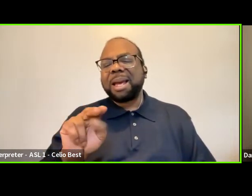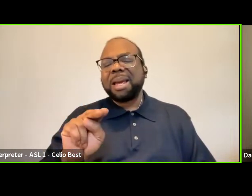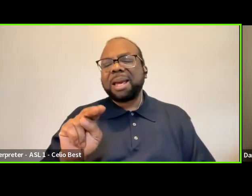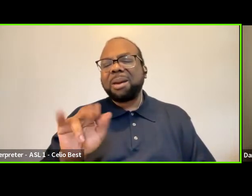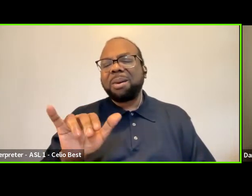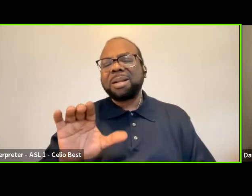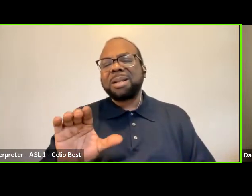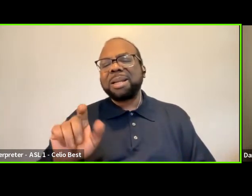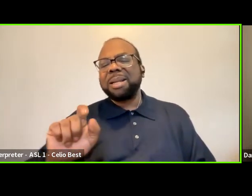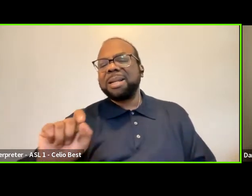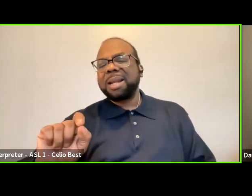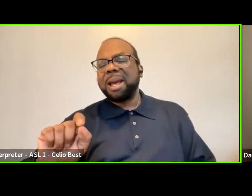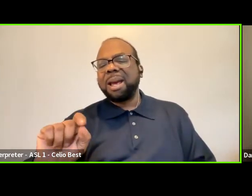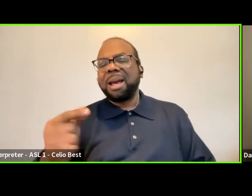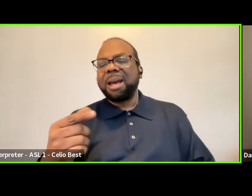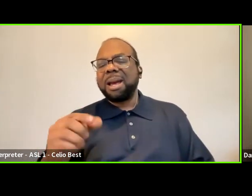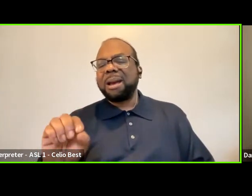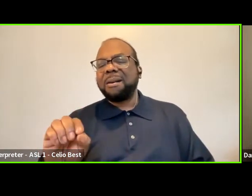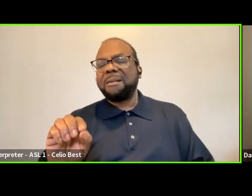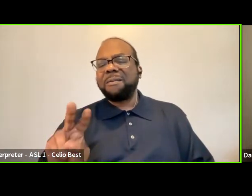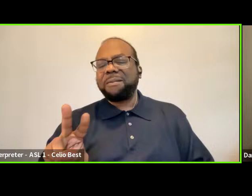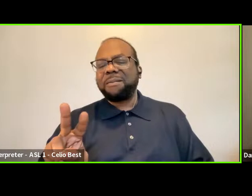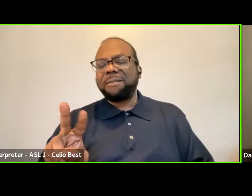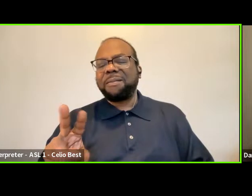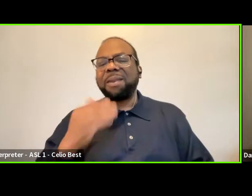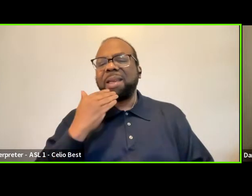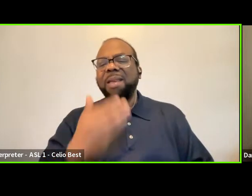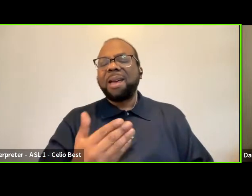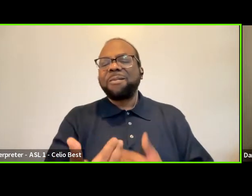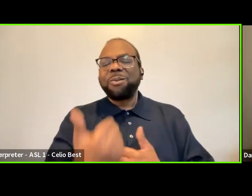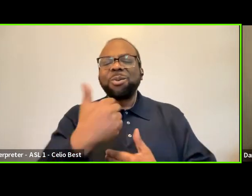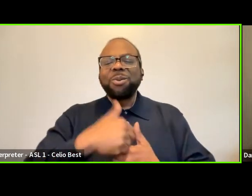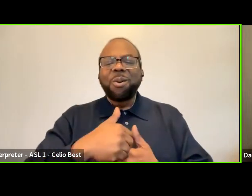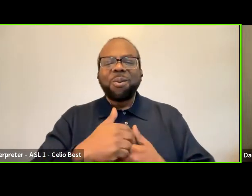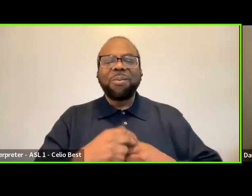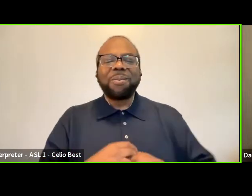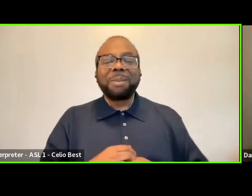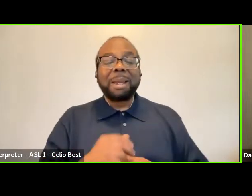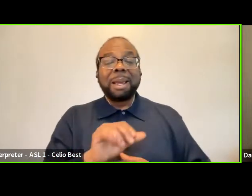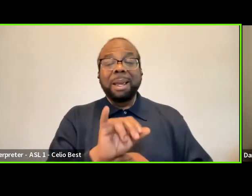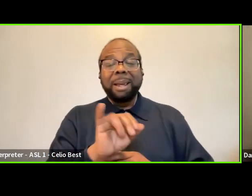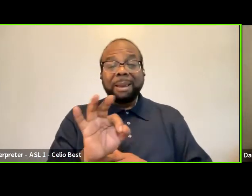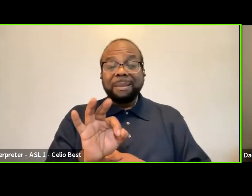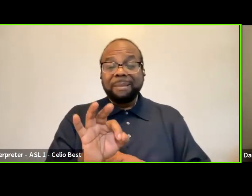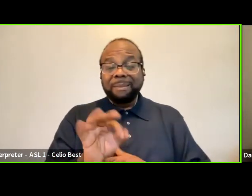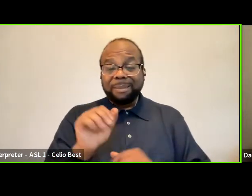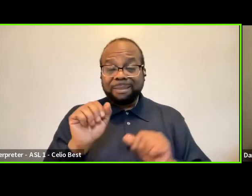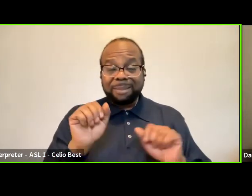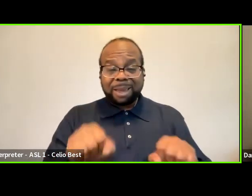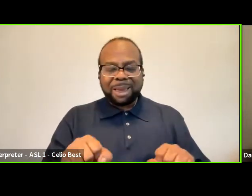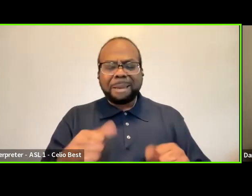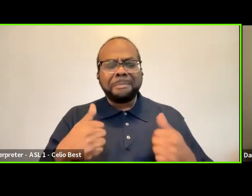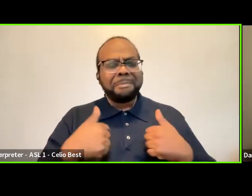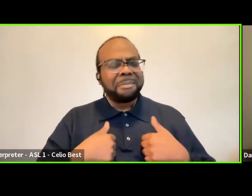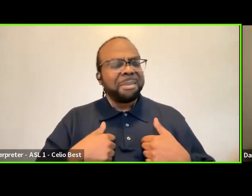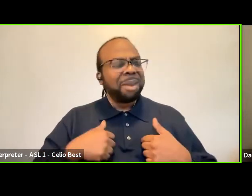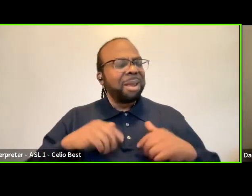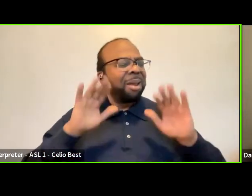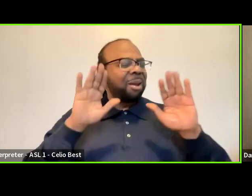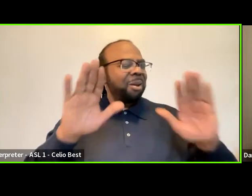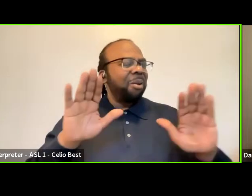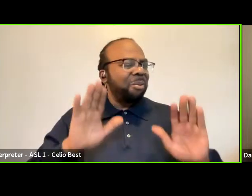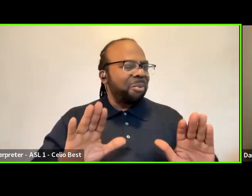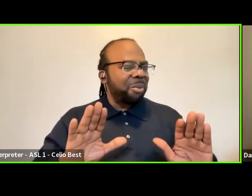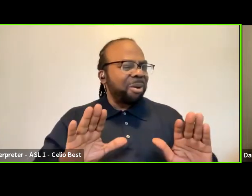again, thank you so much for joining us, and now, if I may, it is my great privilege